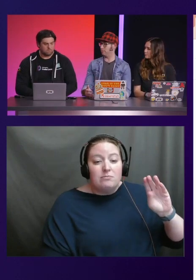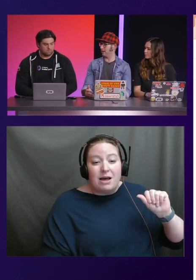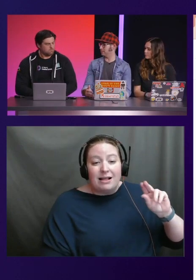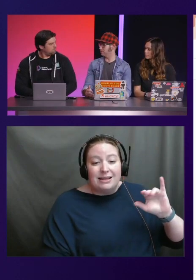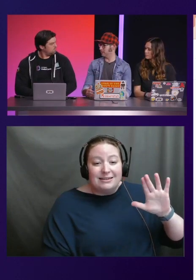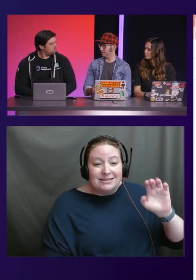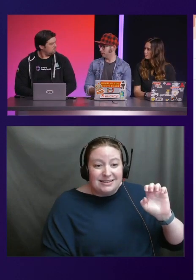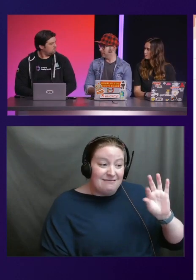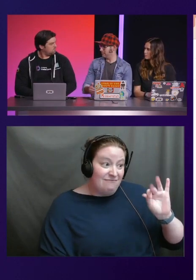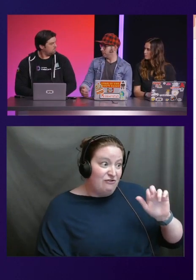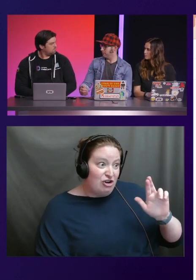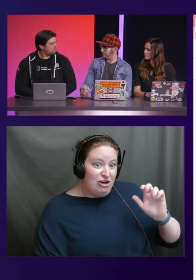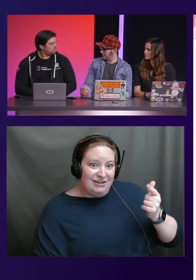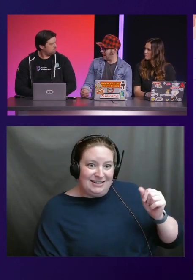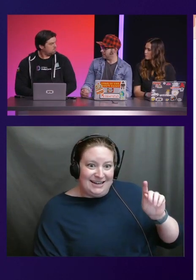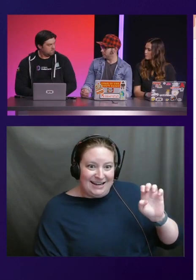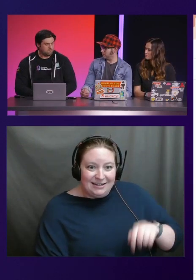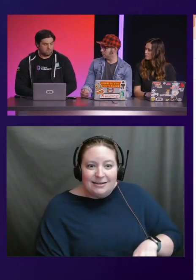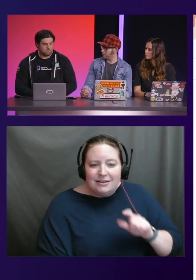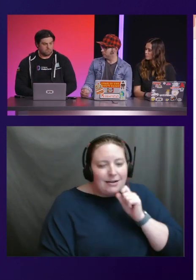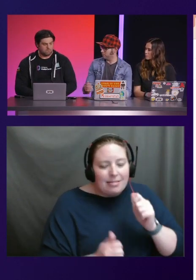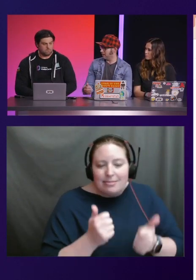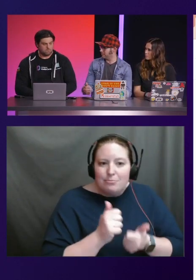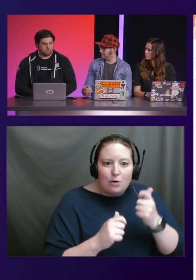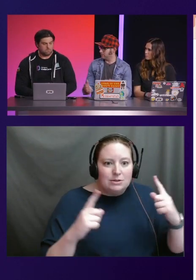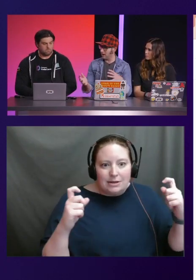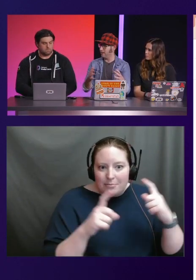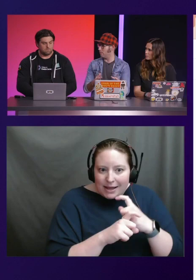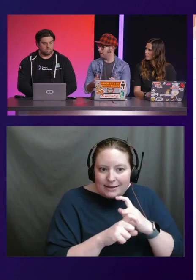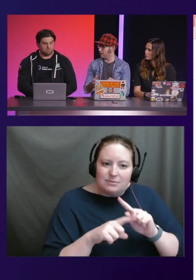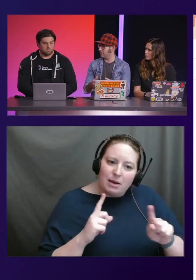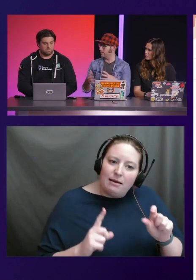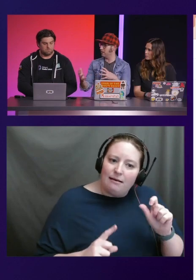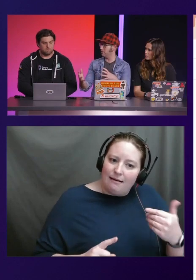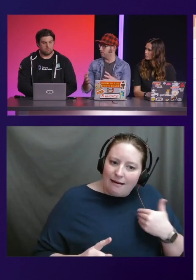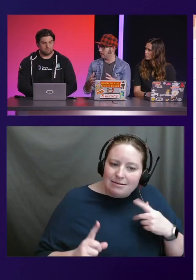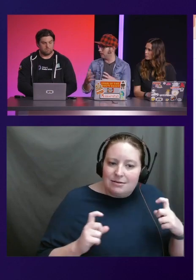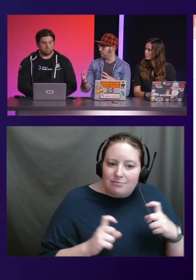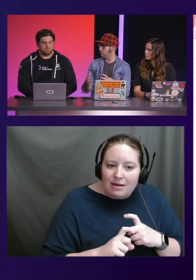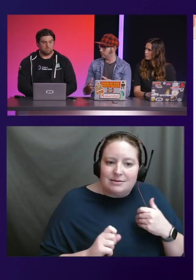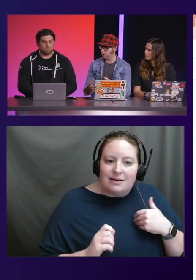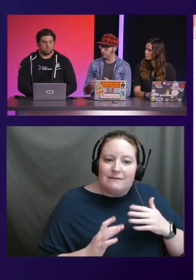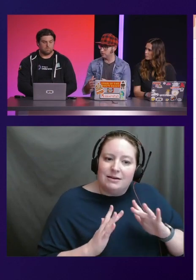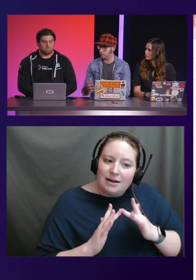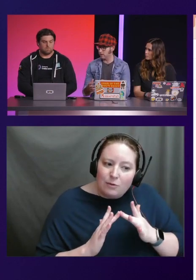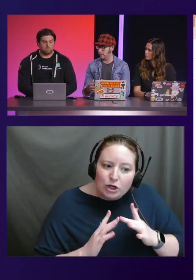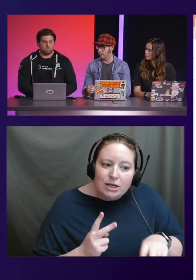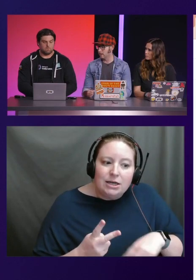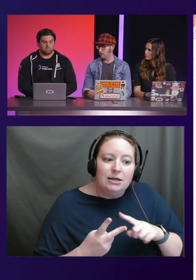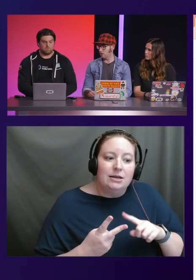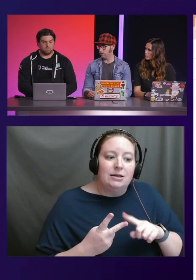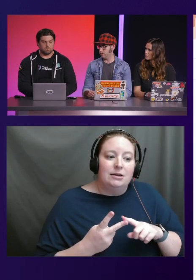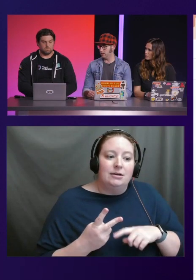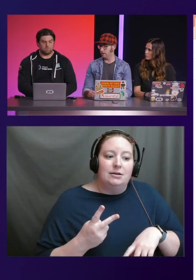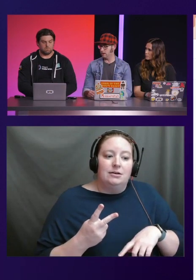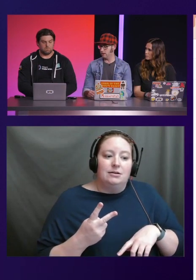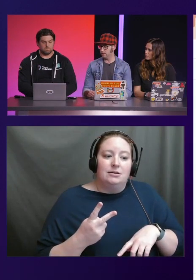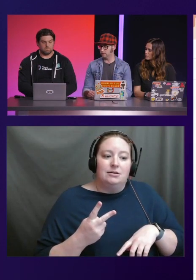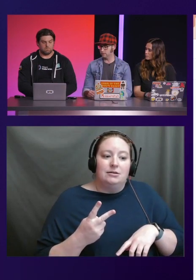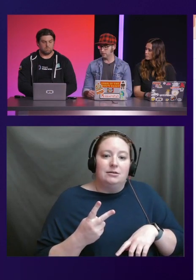most complex use case, but it definitely has some complexities. You've got networking in there. You've got, to create all